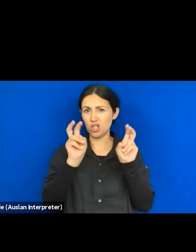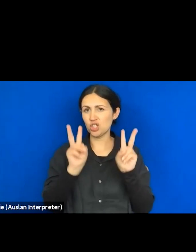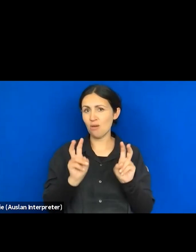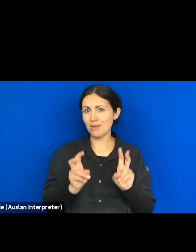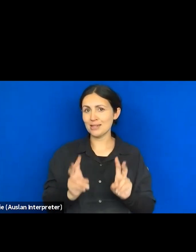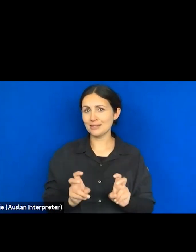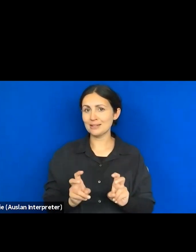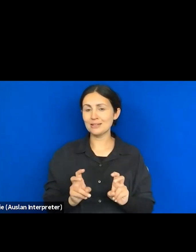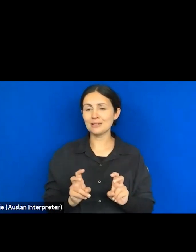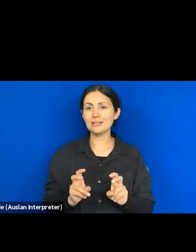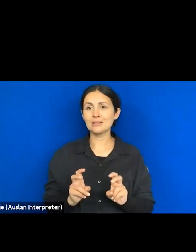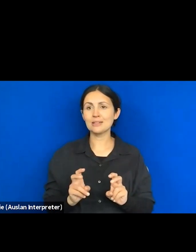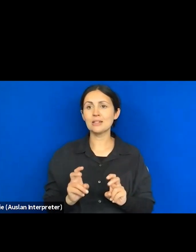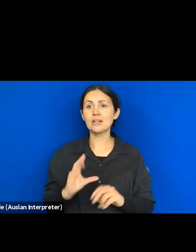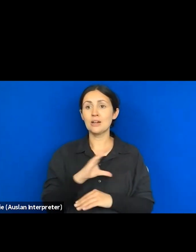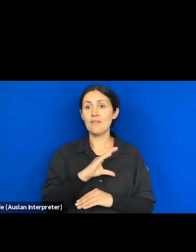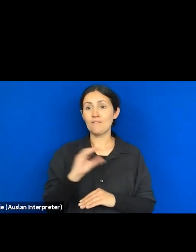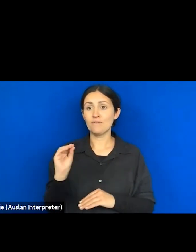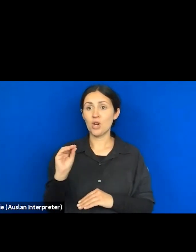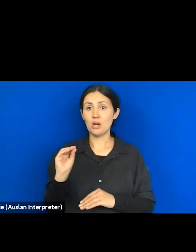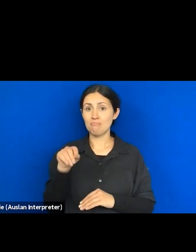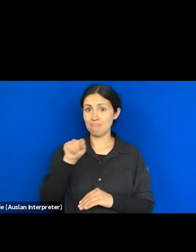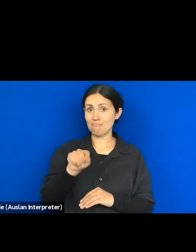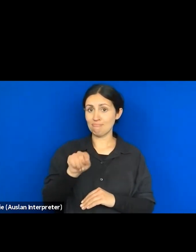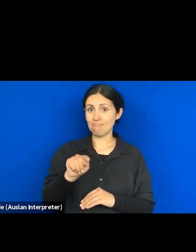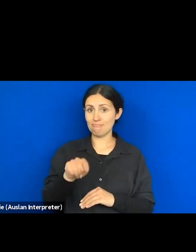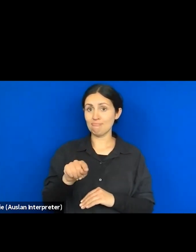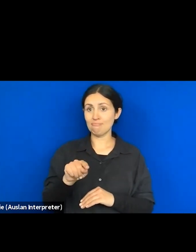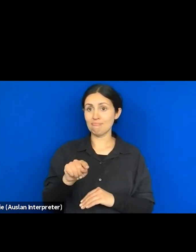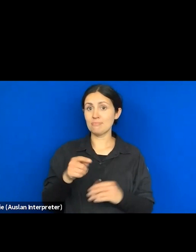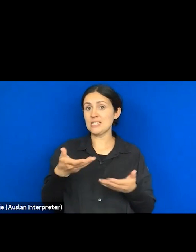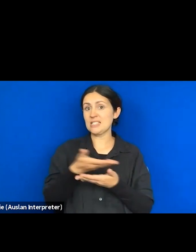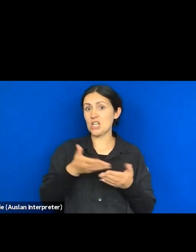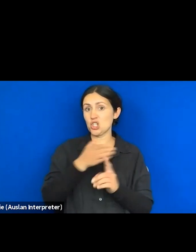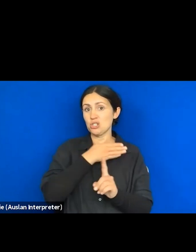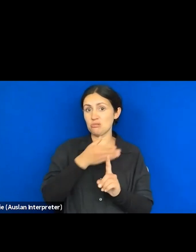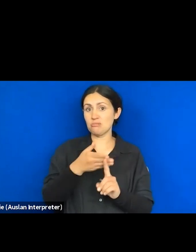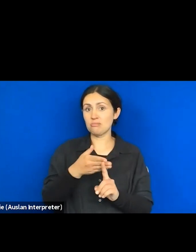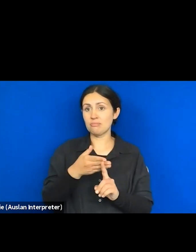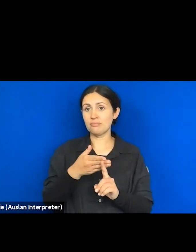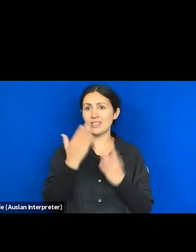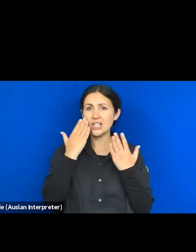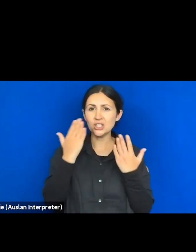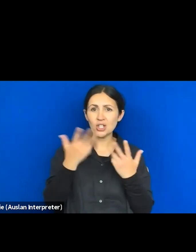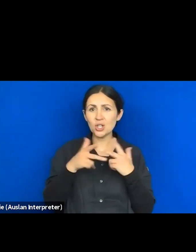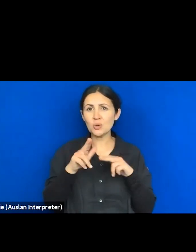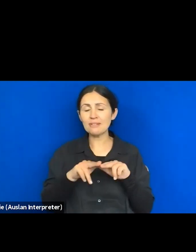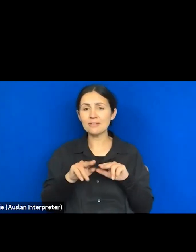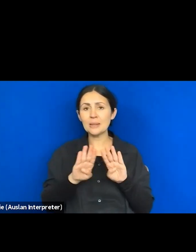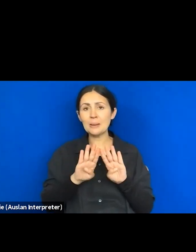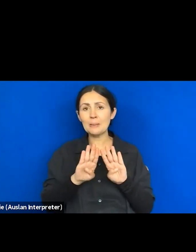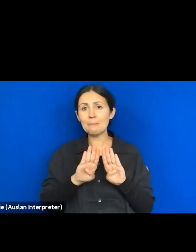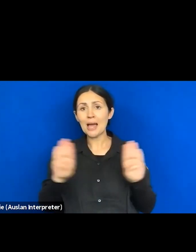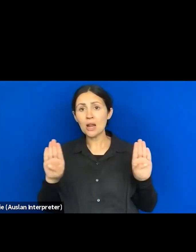we have been discussing over the last while. I don't know if we're going to have other panelists on with